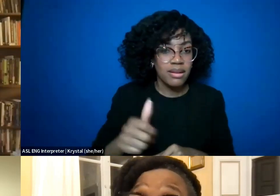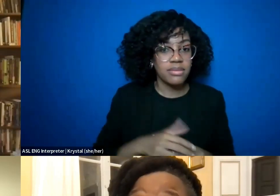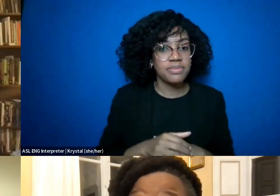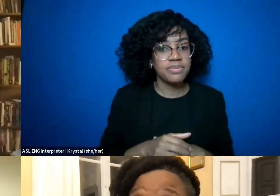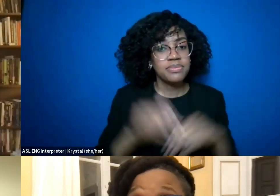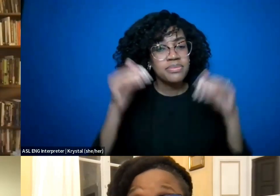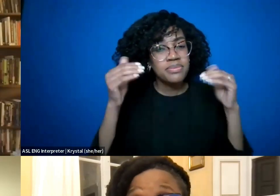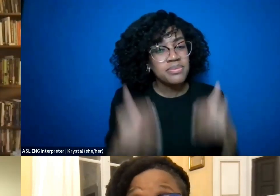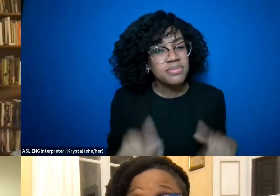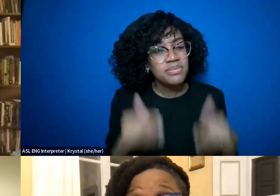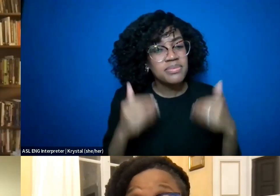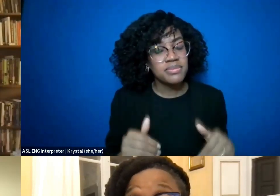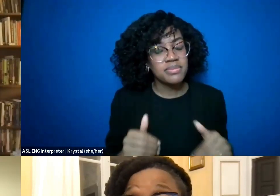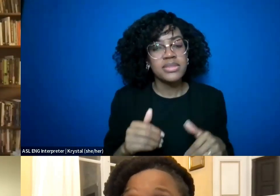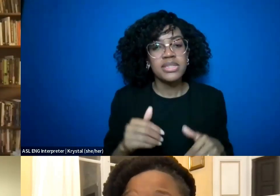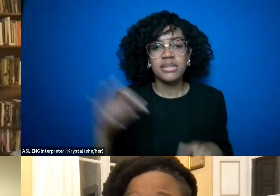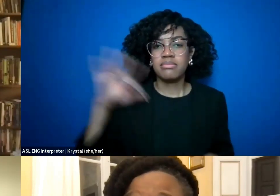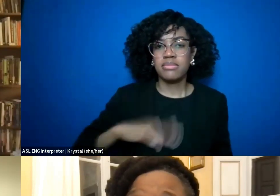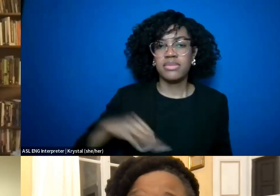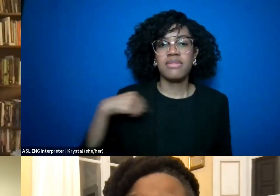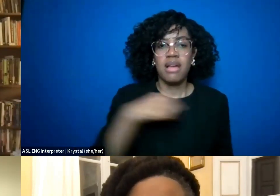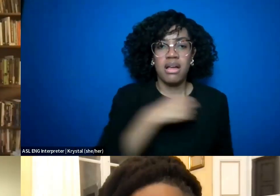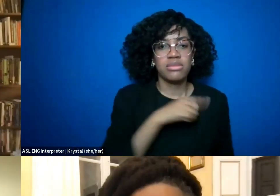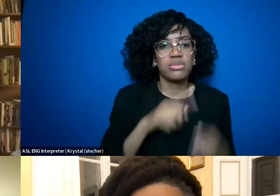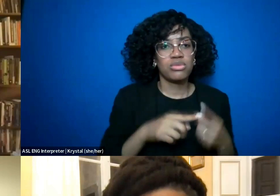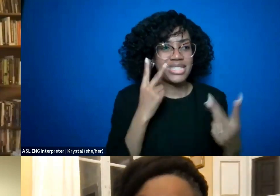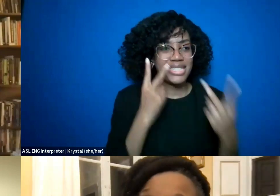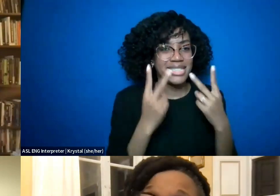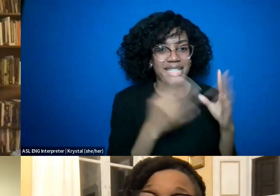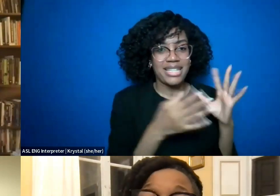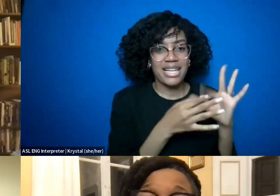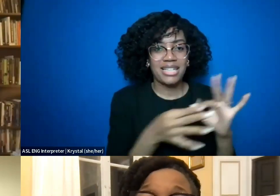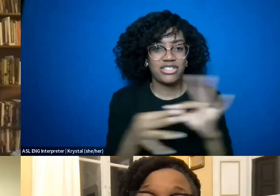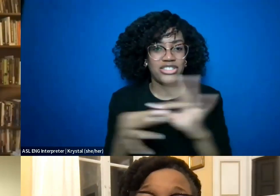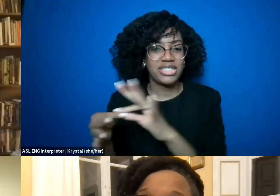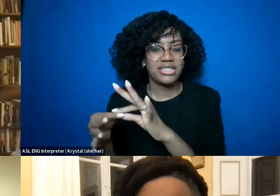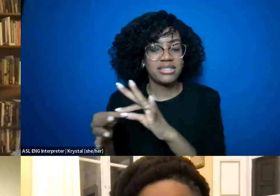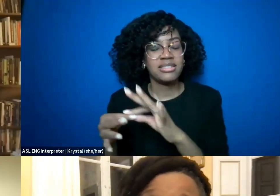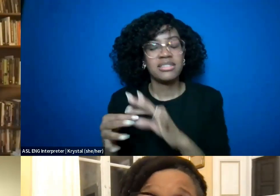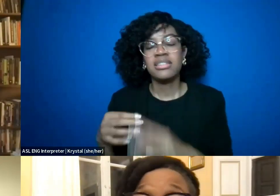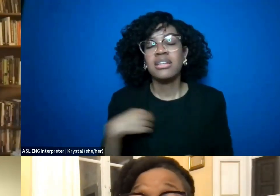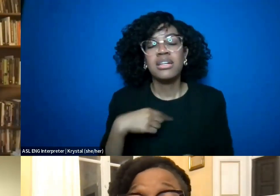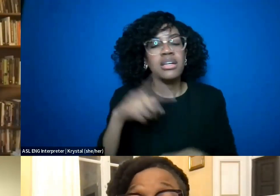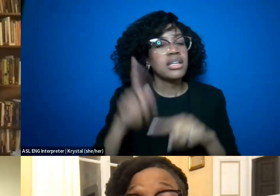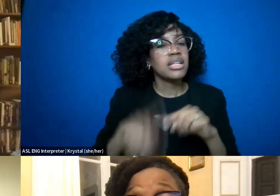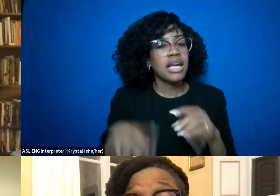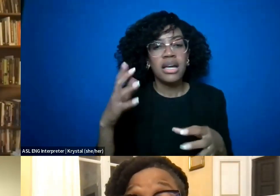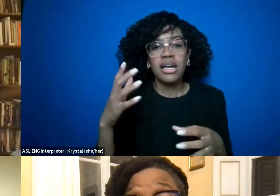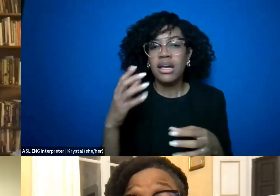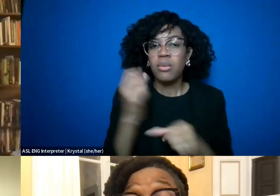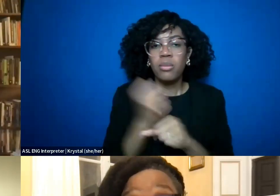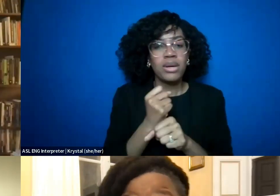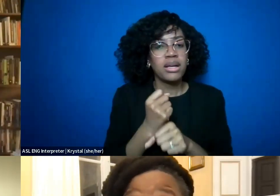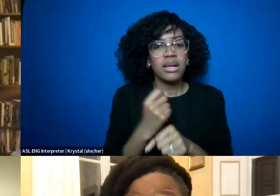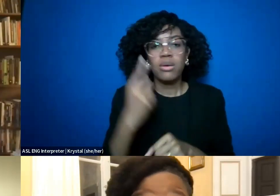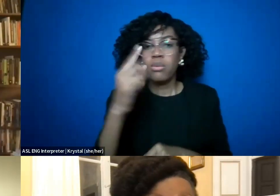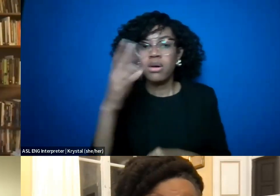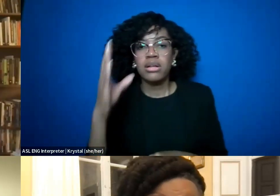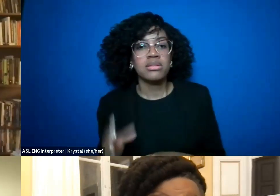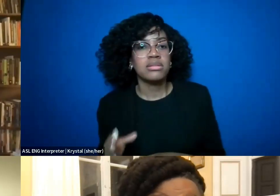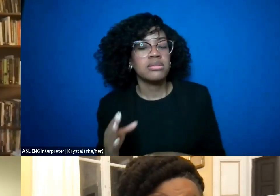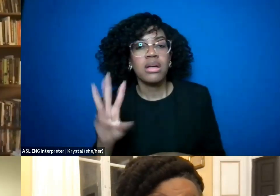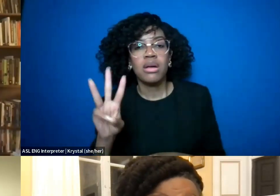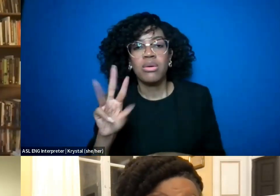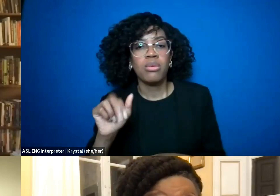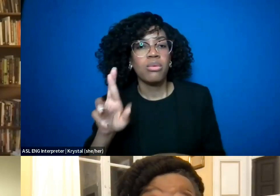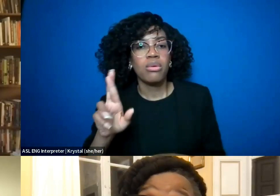to find the connections, because we cannot win an asymmetrical war. And right now,